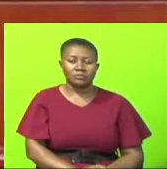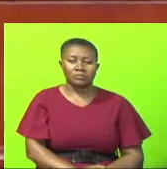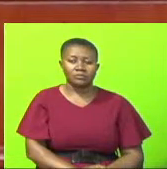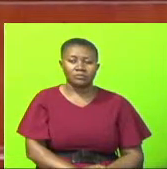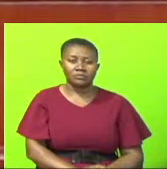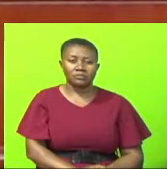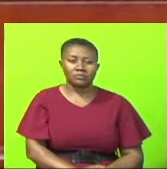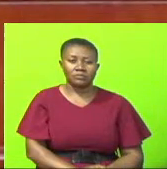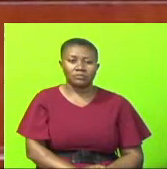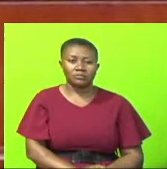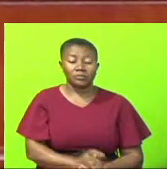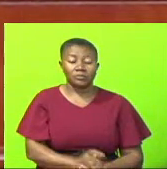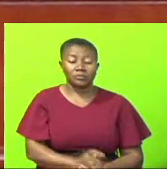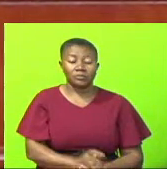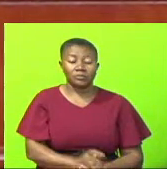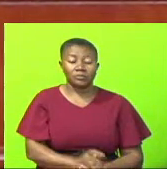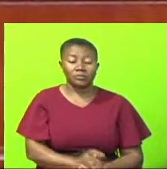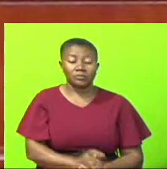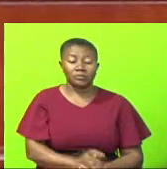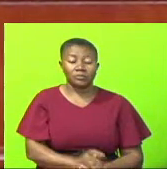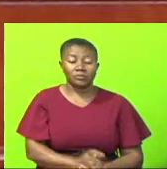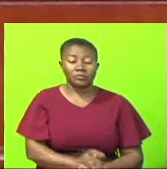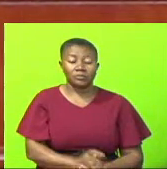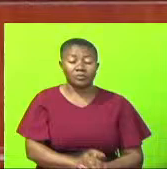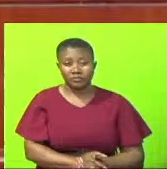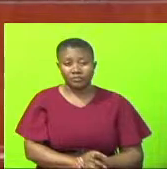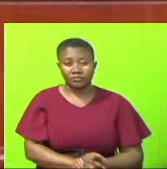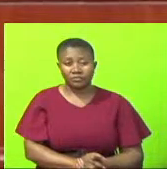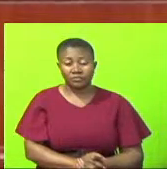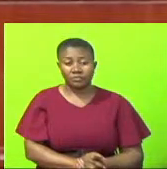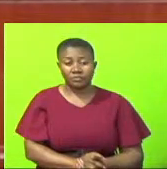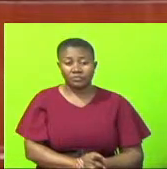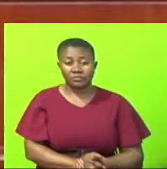Yes, Honorable Cletus Avoka.